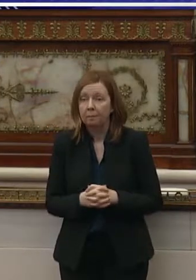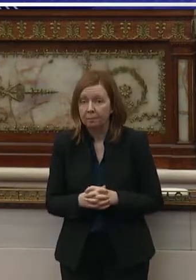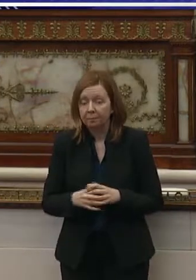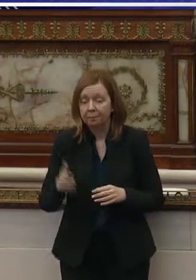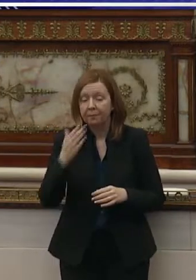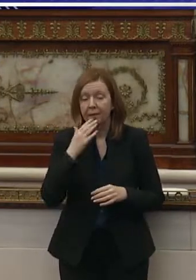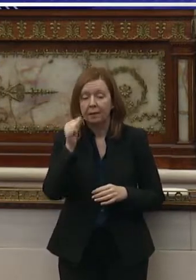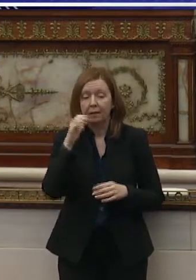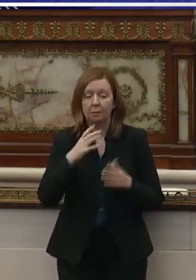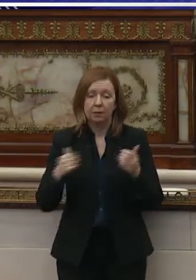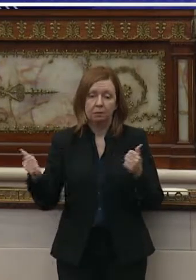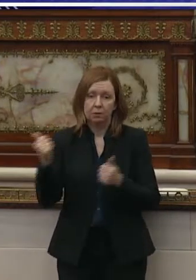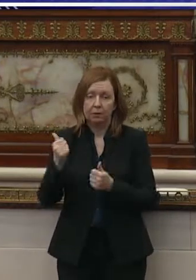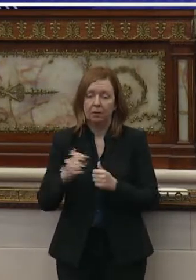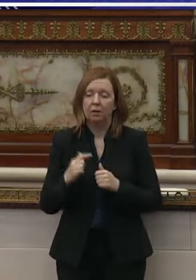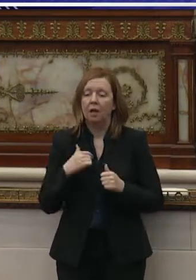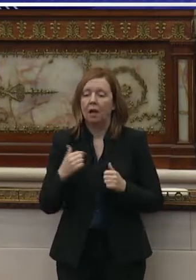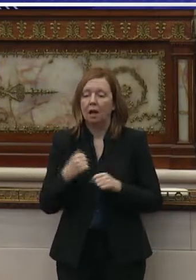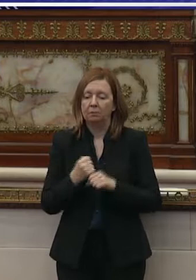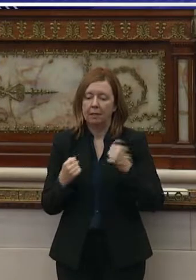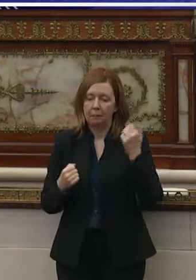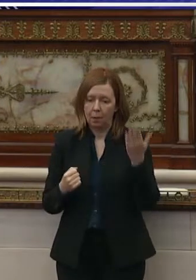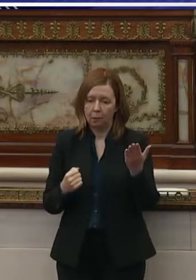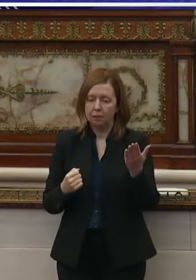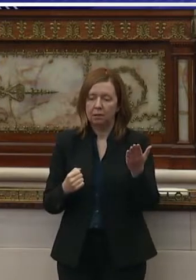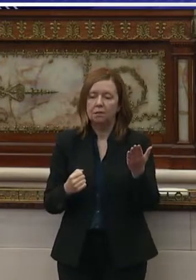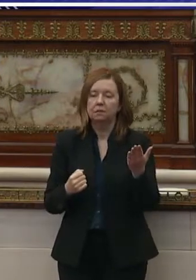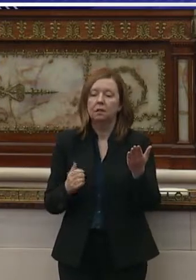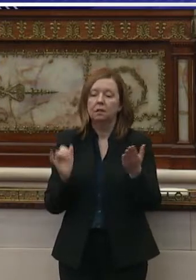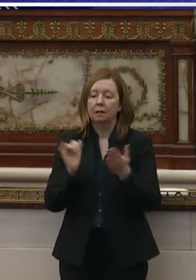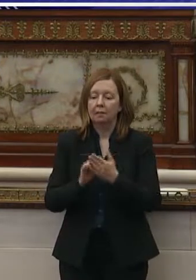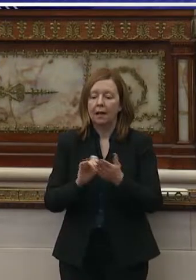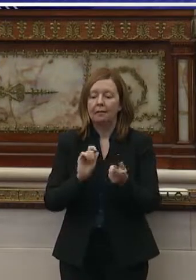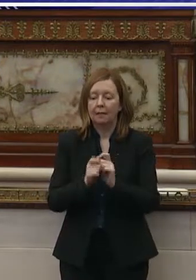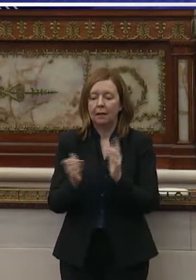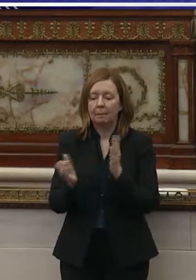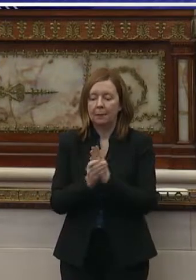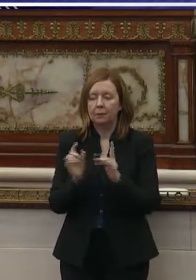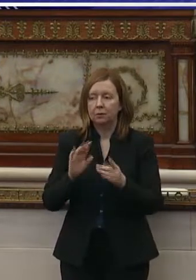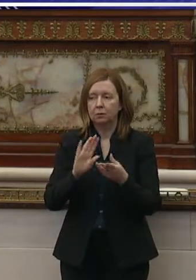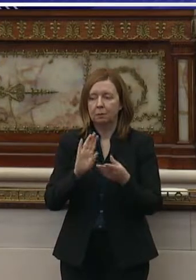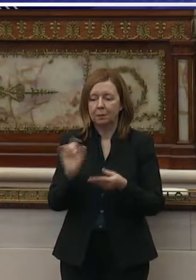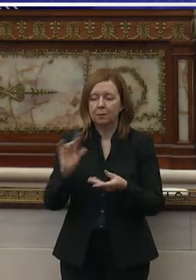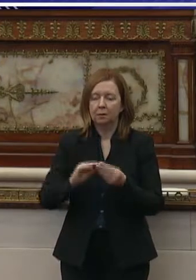Thank you, Madam Chair. I make a motion, move that the amendment to Bill number